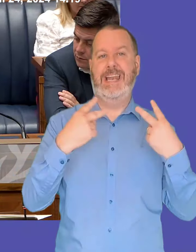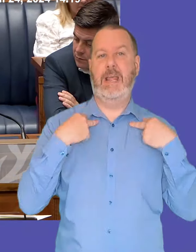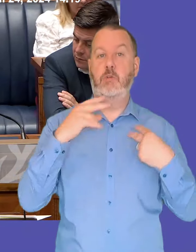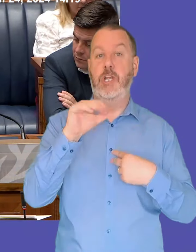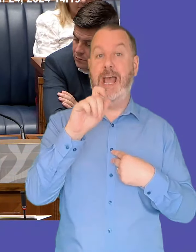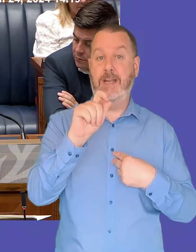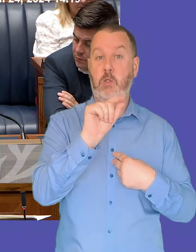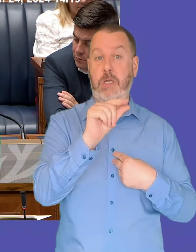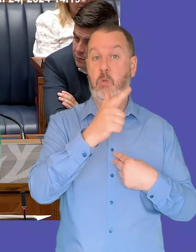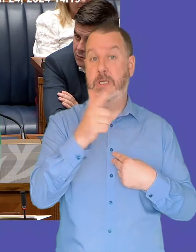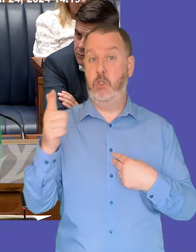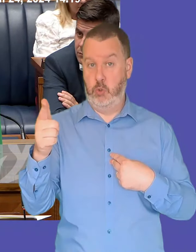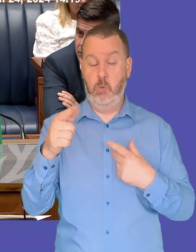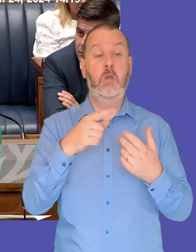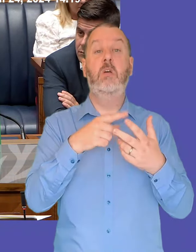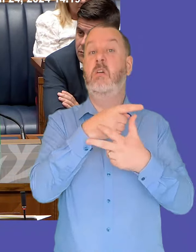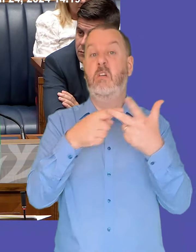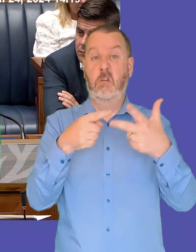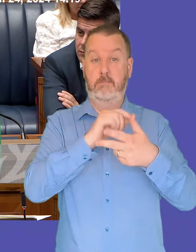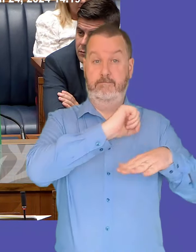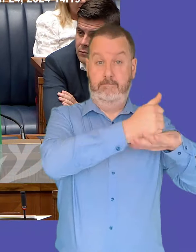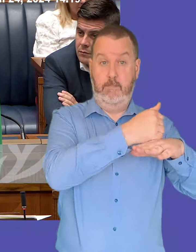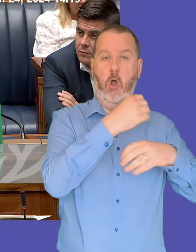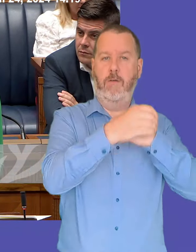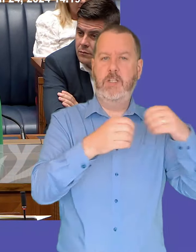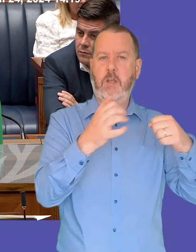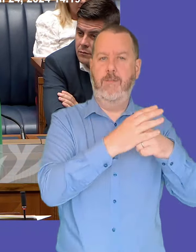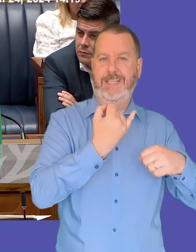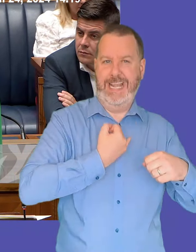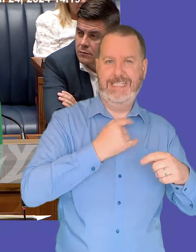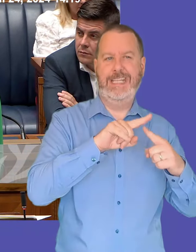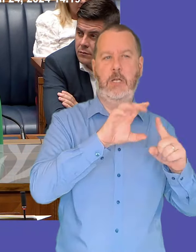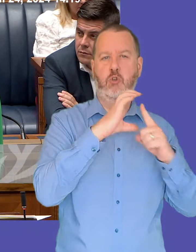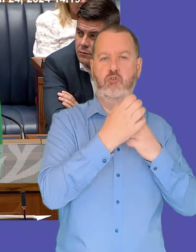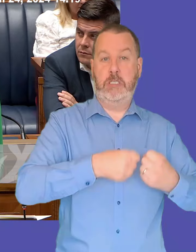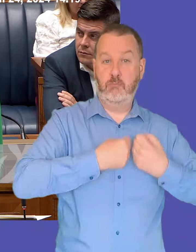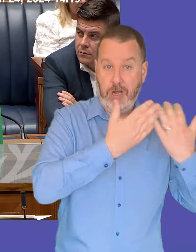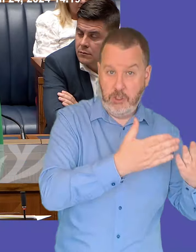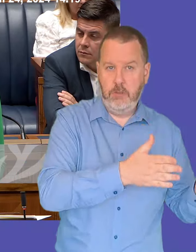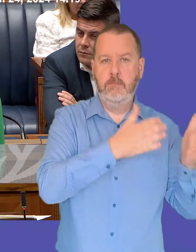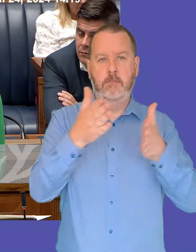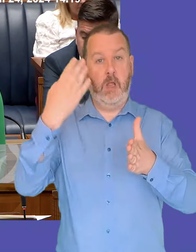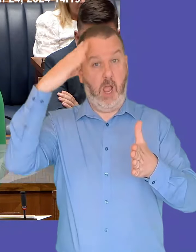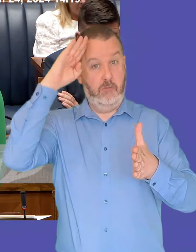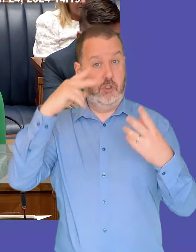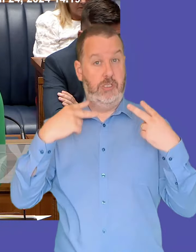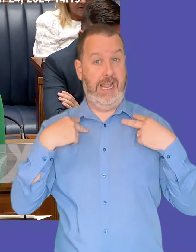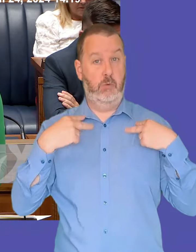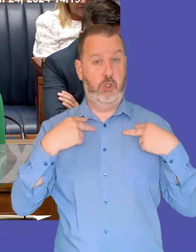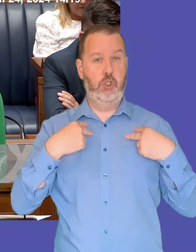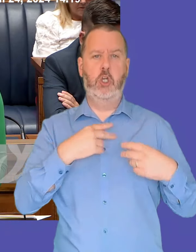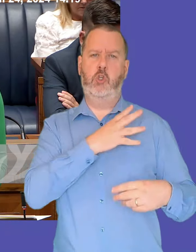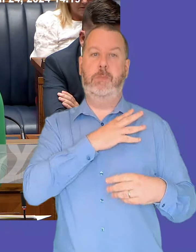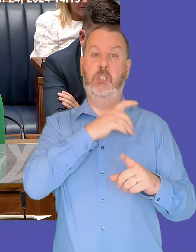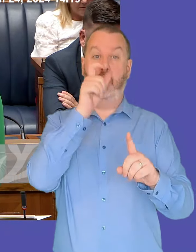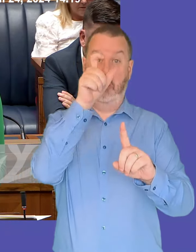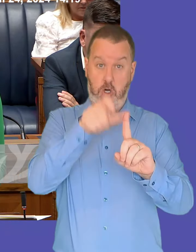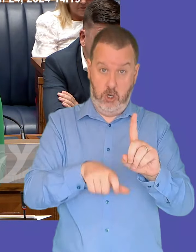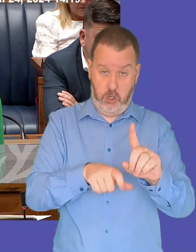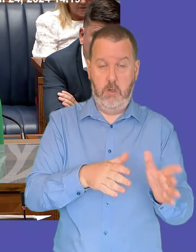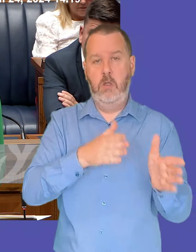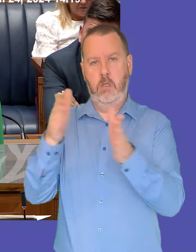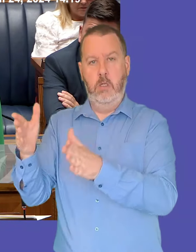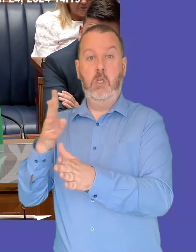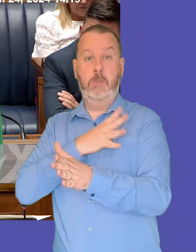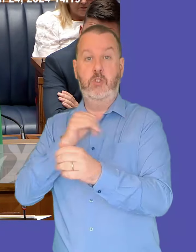including the establishment of the office of identity and cultural expression the irish language commissioner and the commissioner for the ulster scots